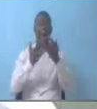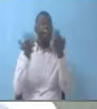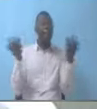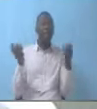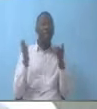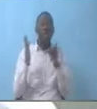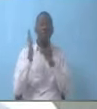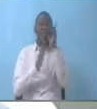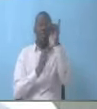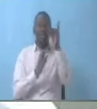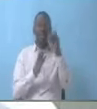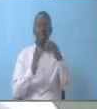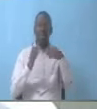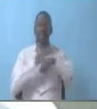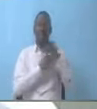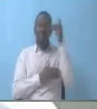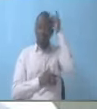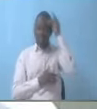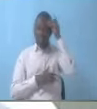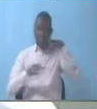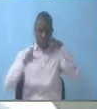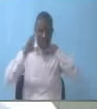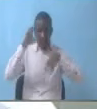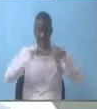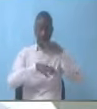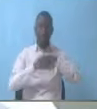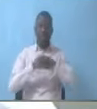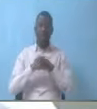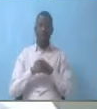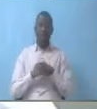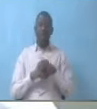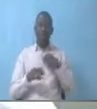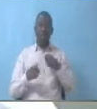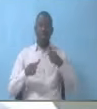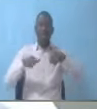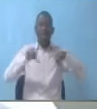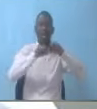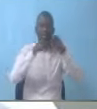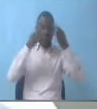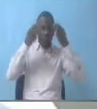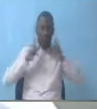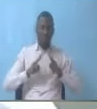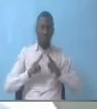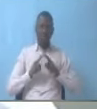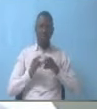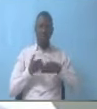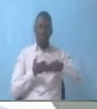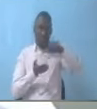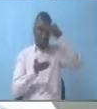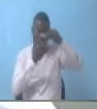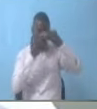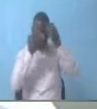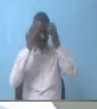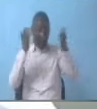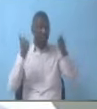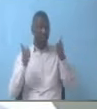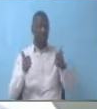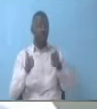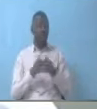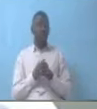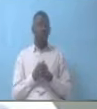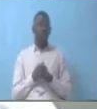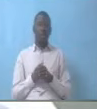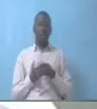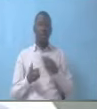ak political science ak wali loi. A well-read man. Di ni ko xamné ni ku jangala. With still a voracious appetite for book